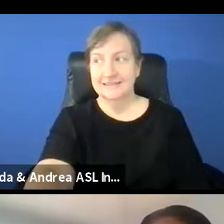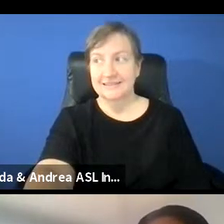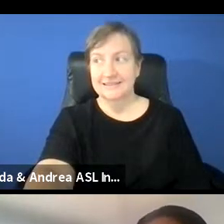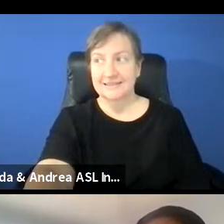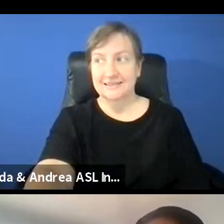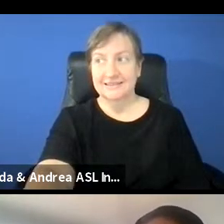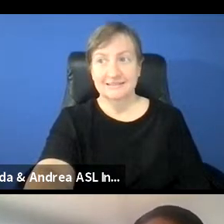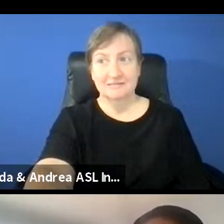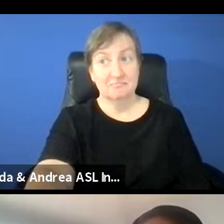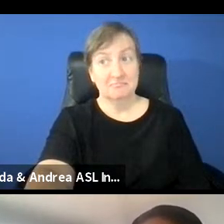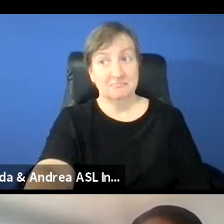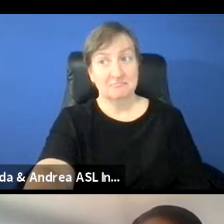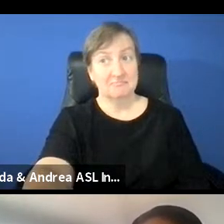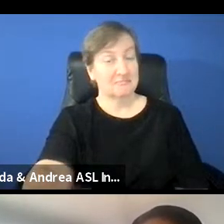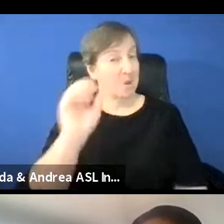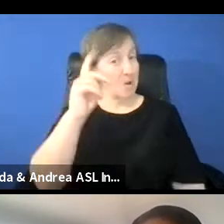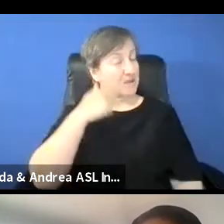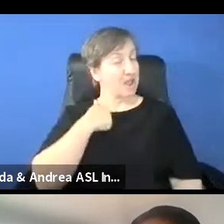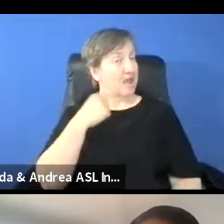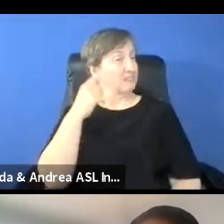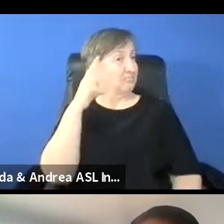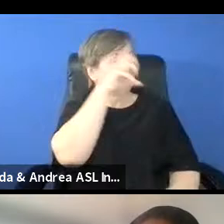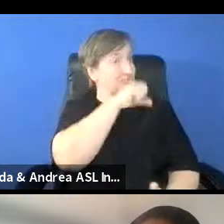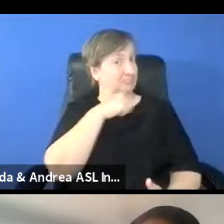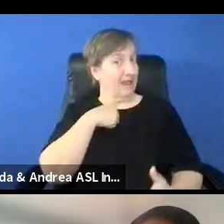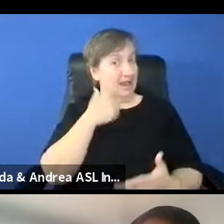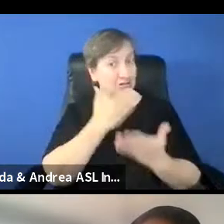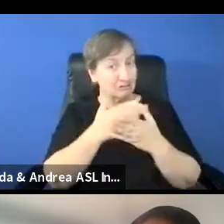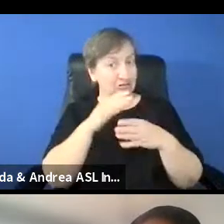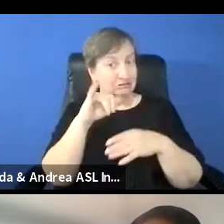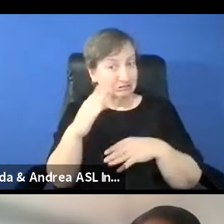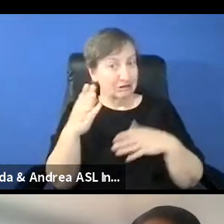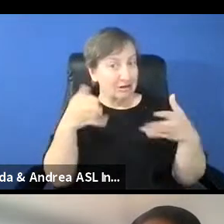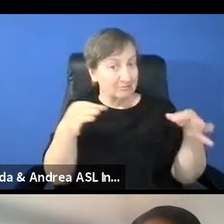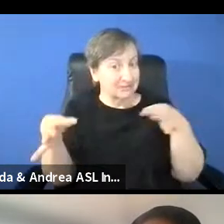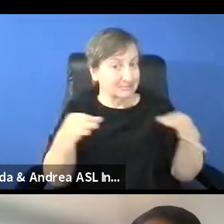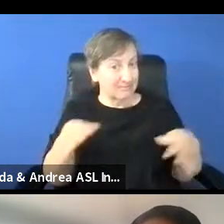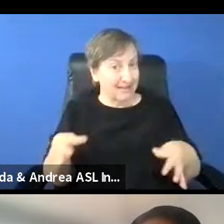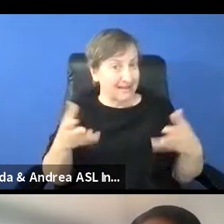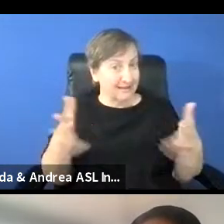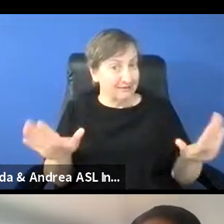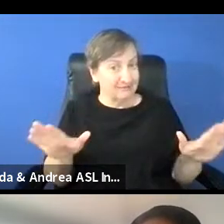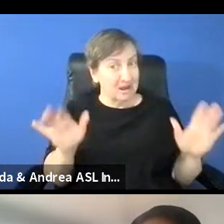I will chalk it up to, boy, I did a great job of explaining that.